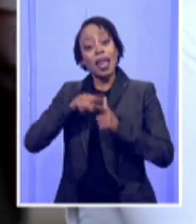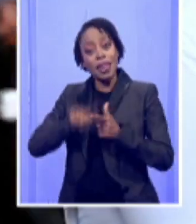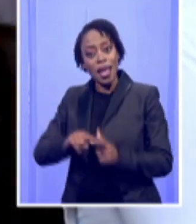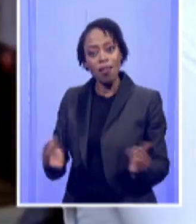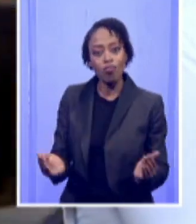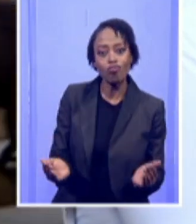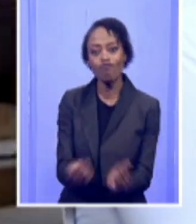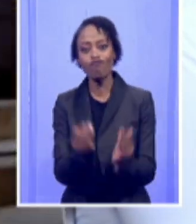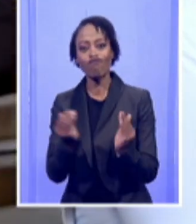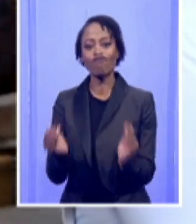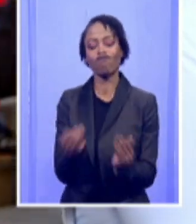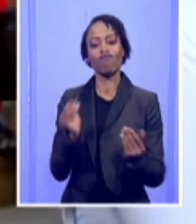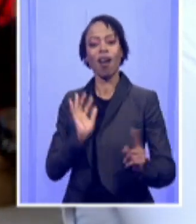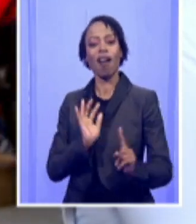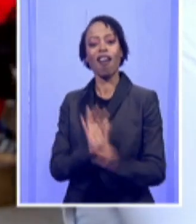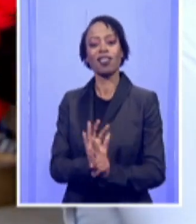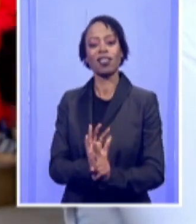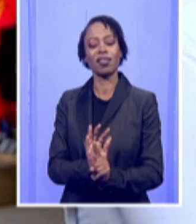violence, or it